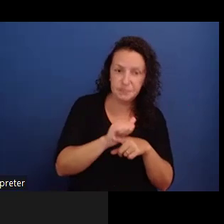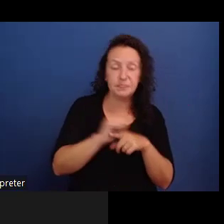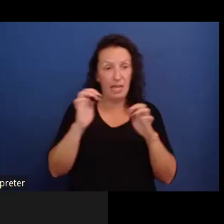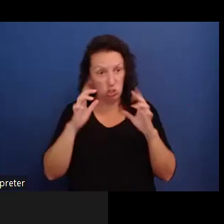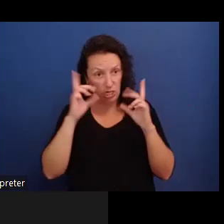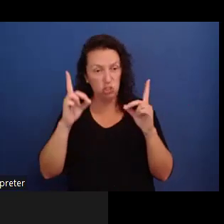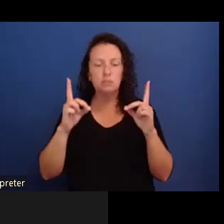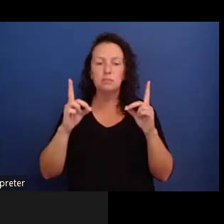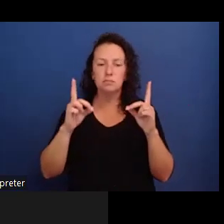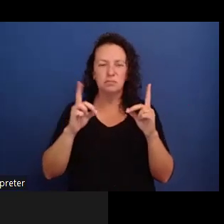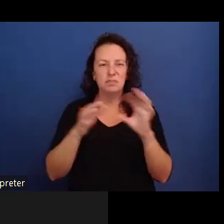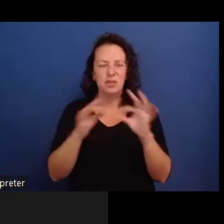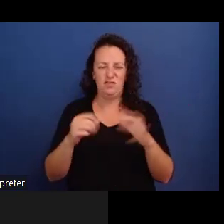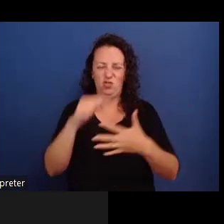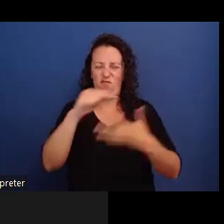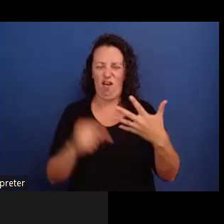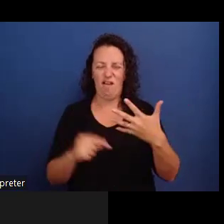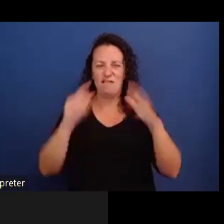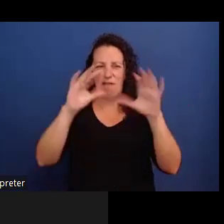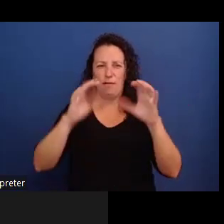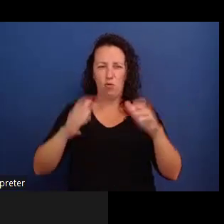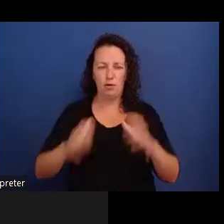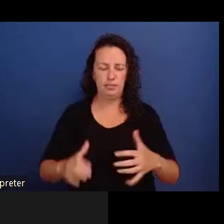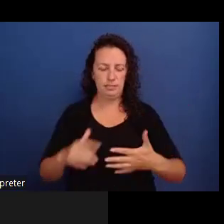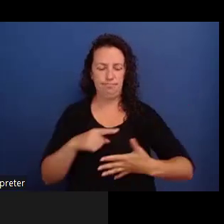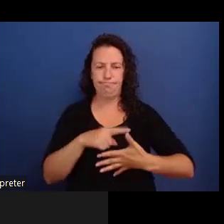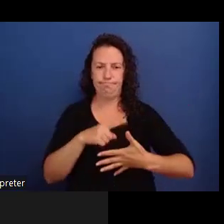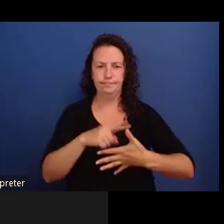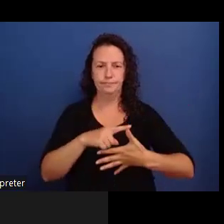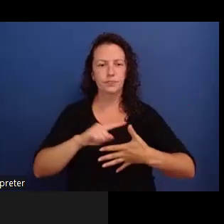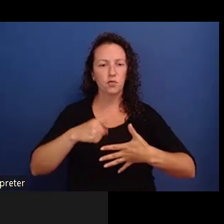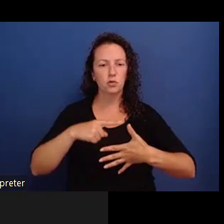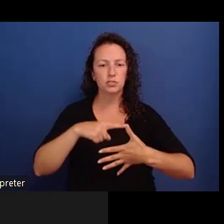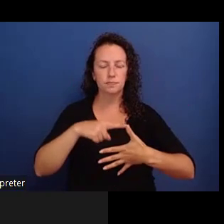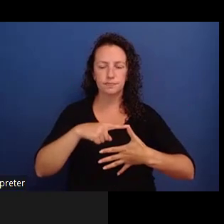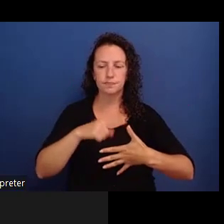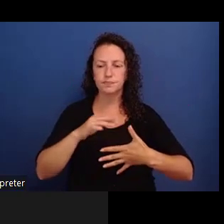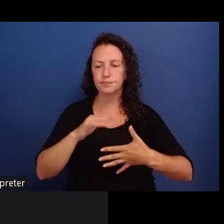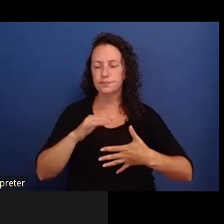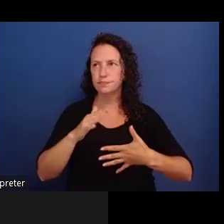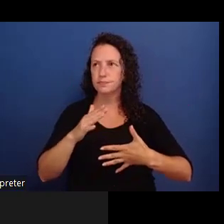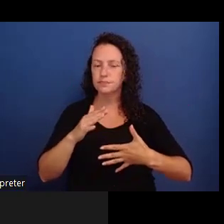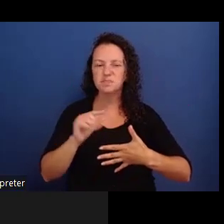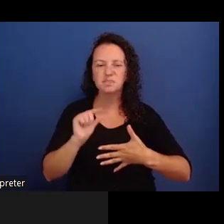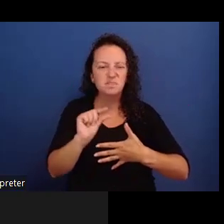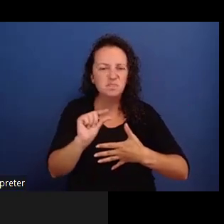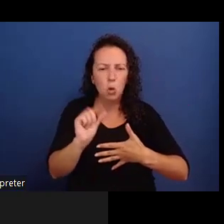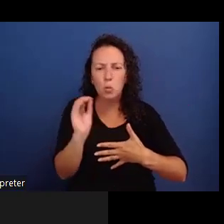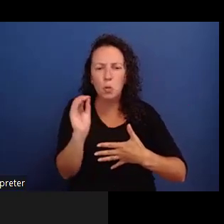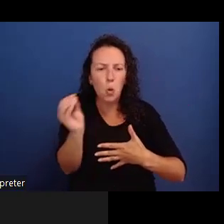of categories. So the first category that is there is little to no sort